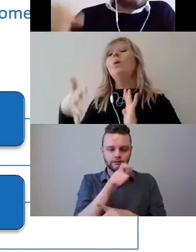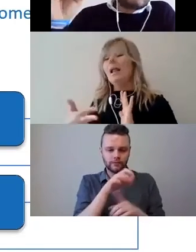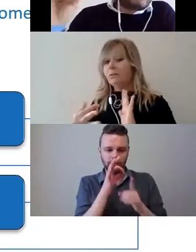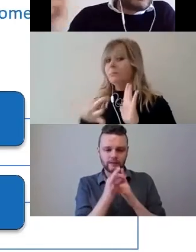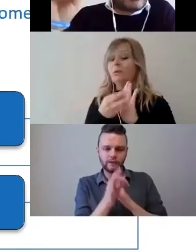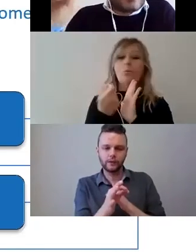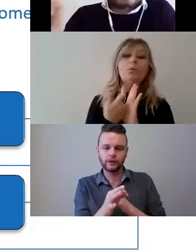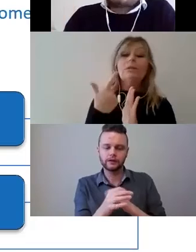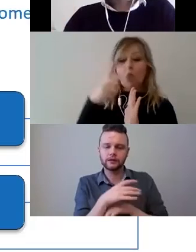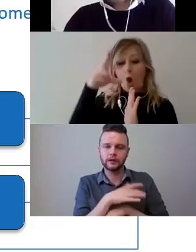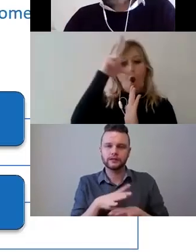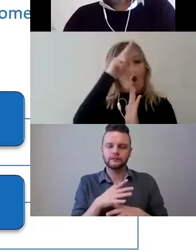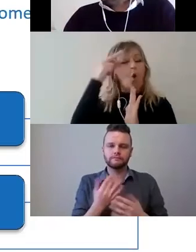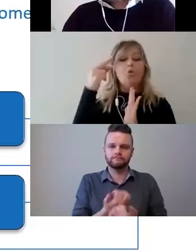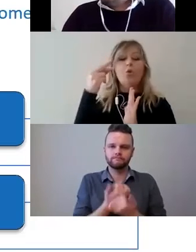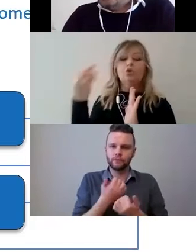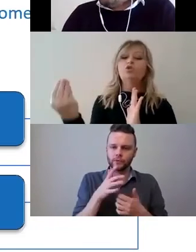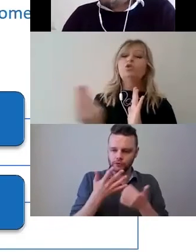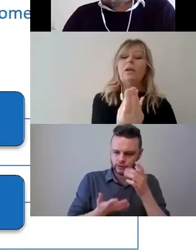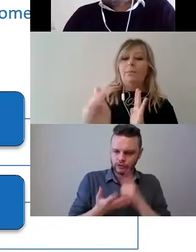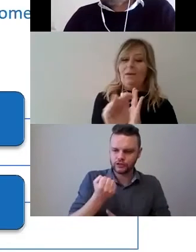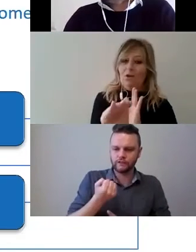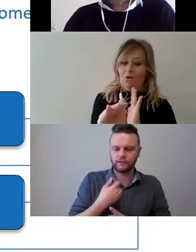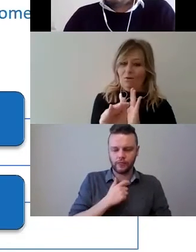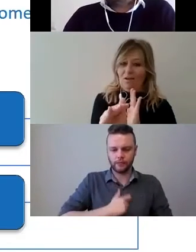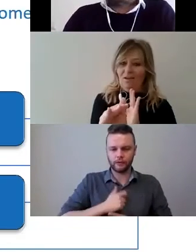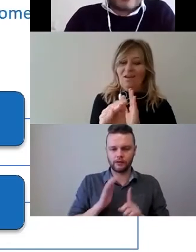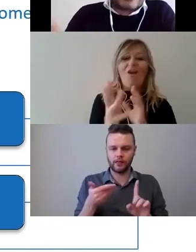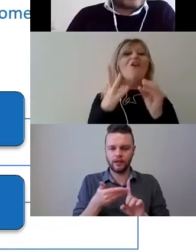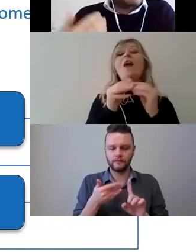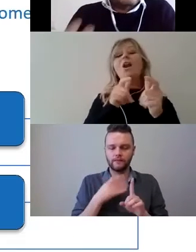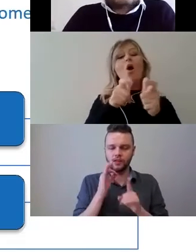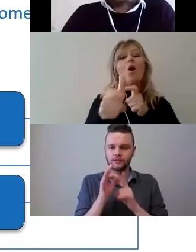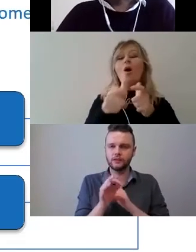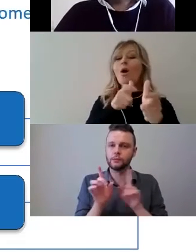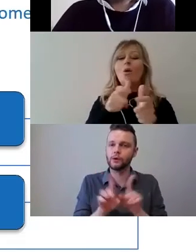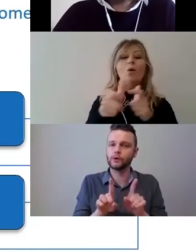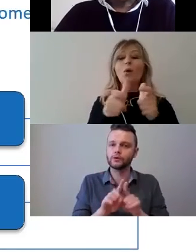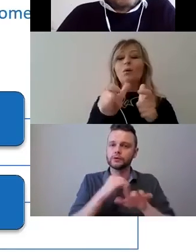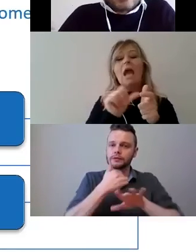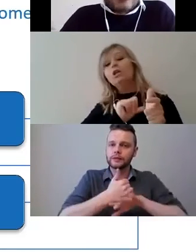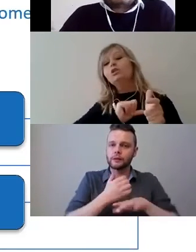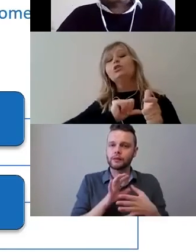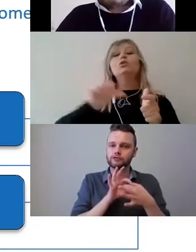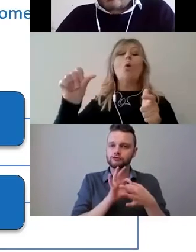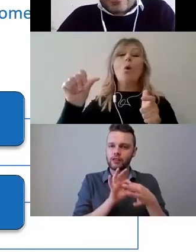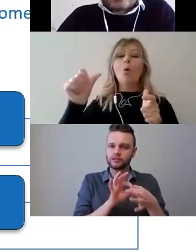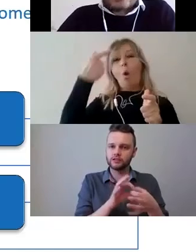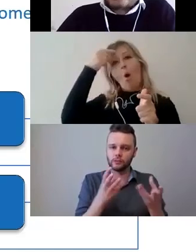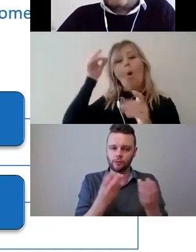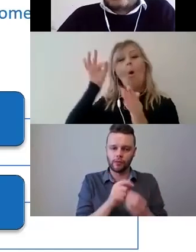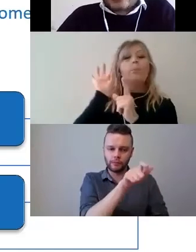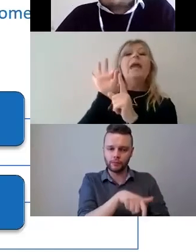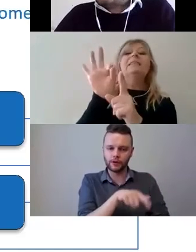only fulfilling and trying to achieve the personal goal of the interview, but it's also establishing a relationship with a